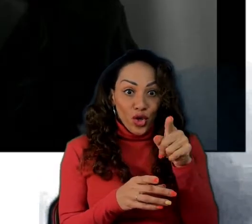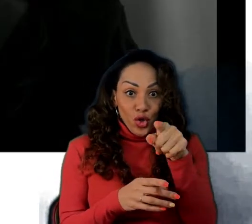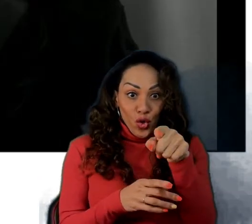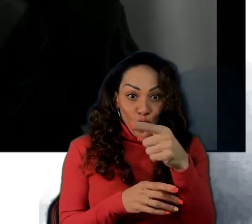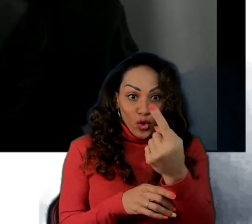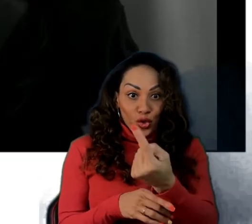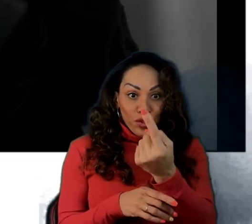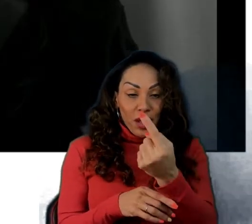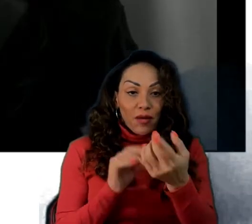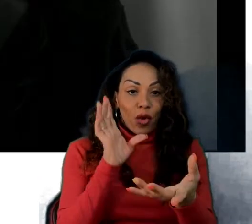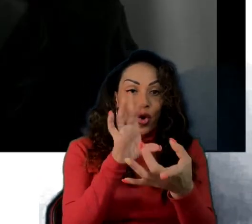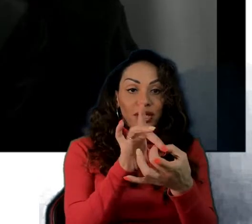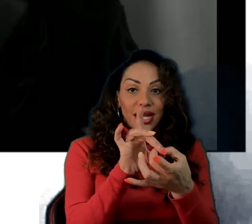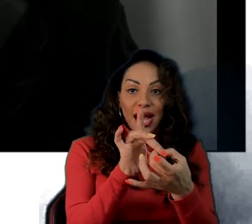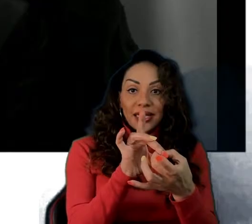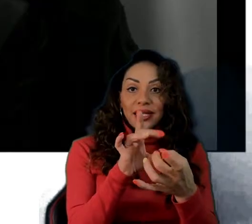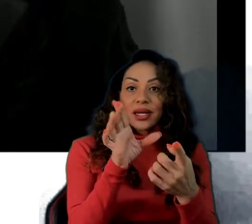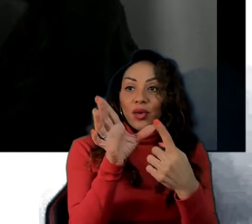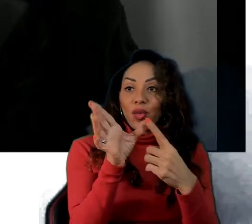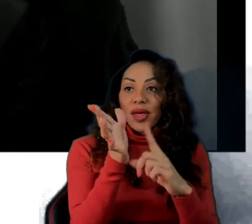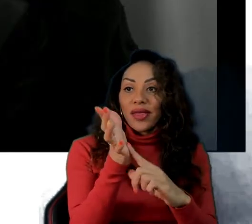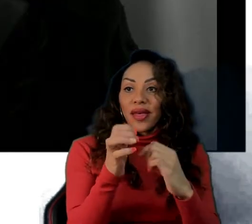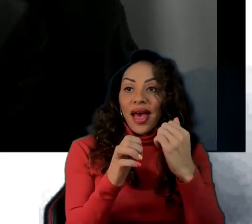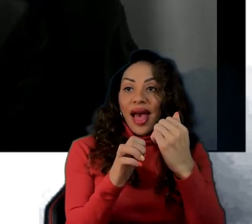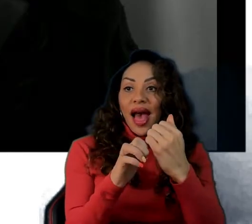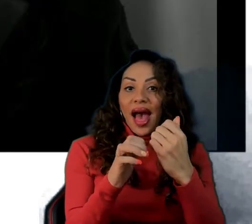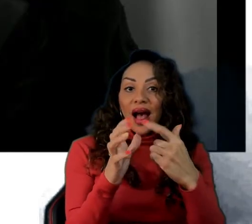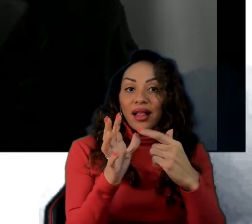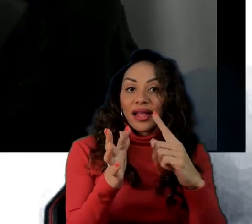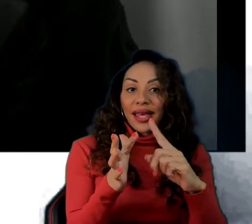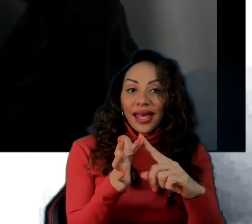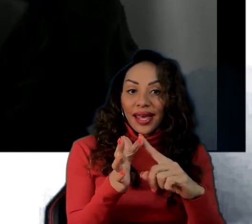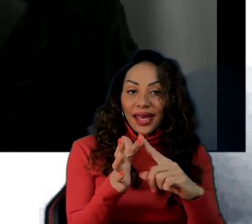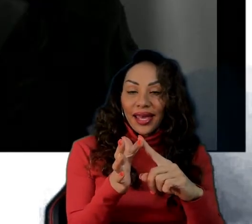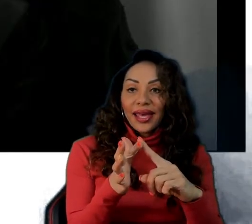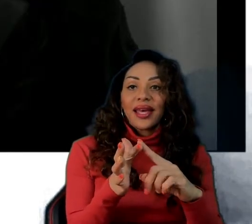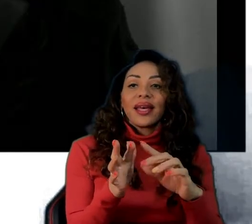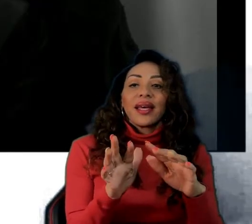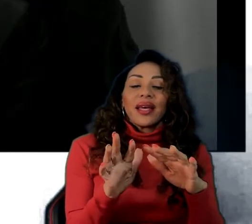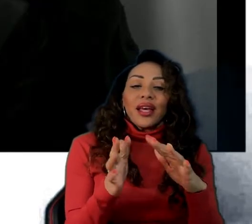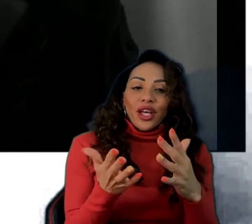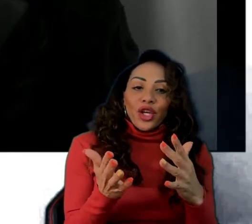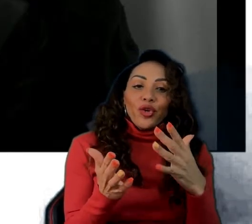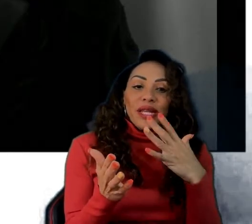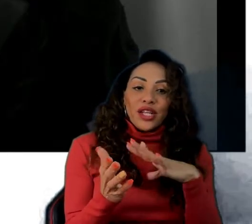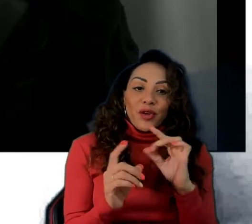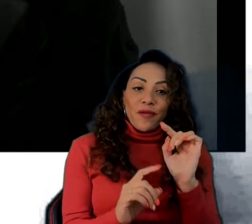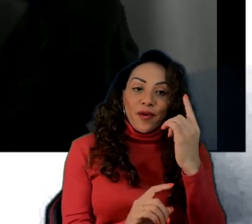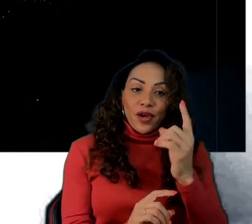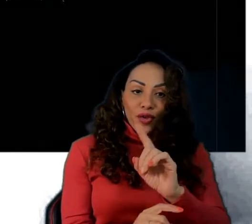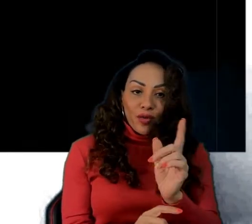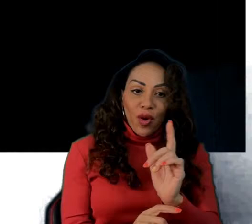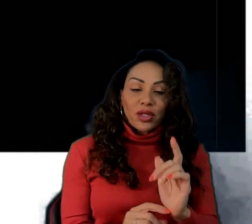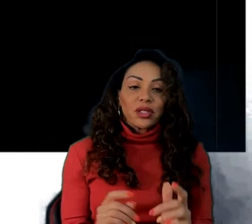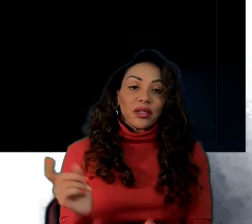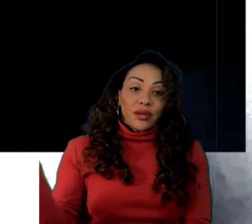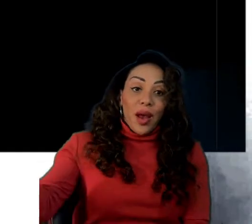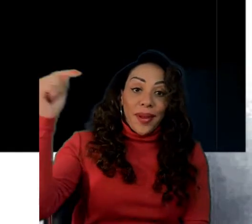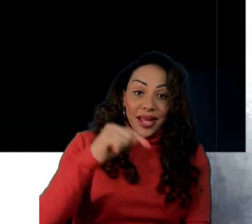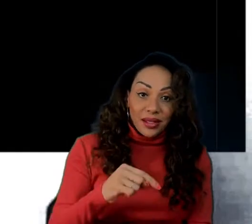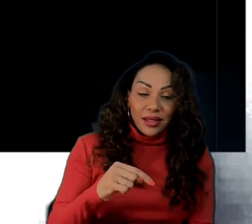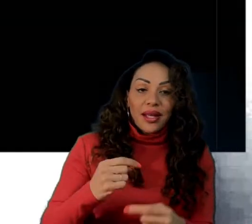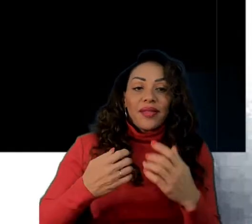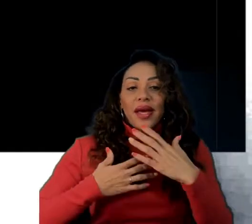your breath, maybe feeling a bit grounded, take some deep breaths in and out. And maybe you want to do it